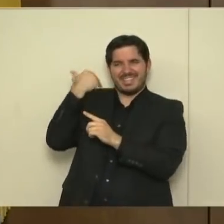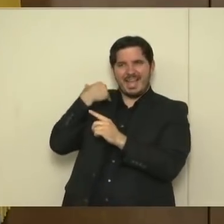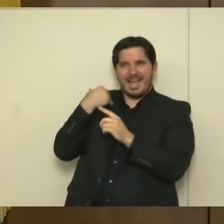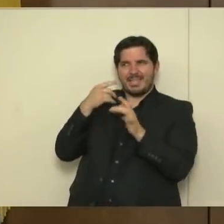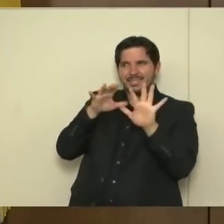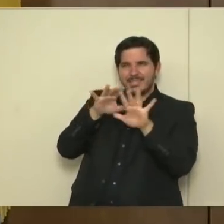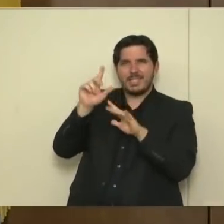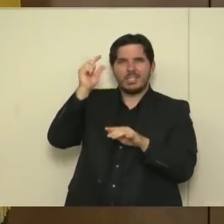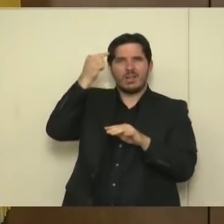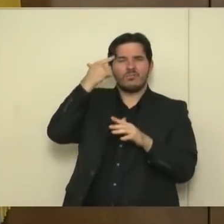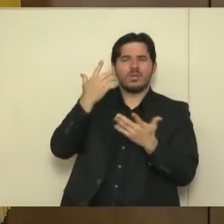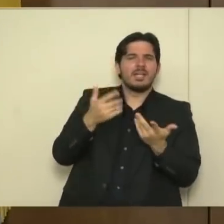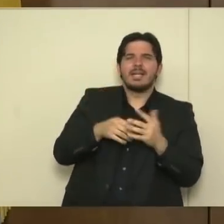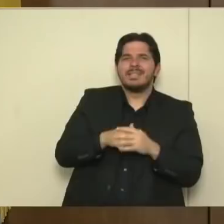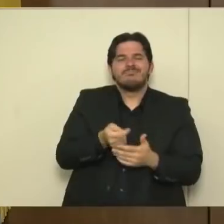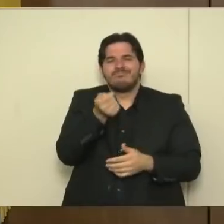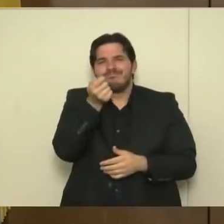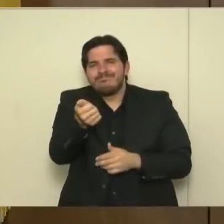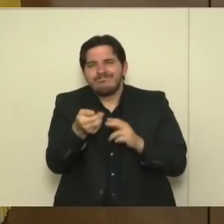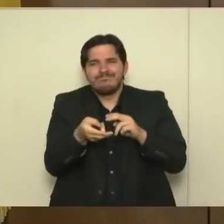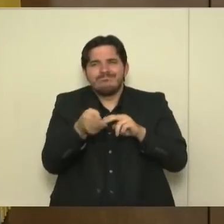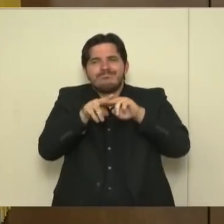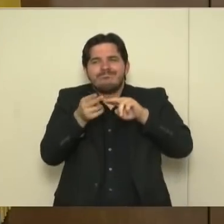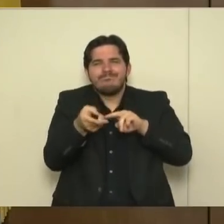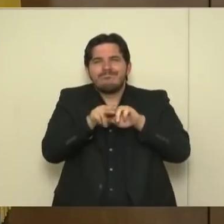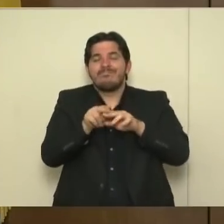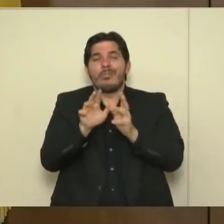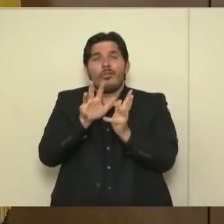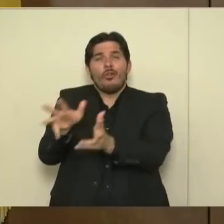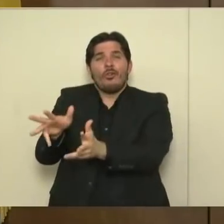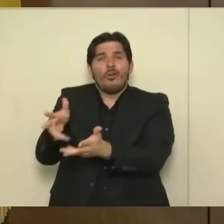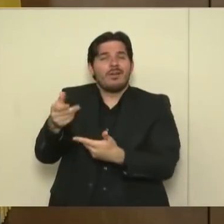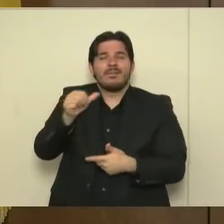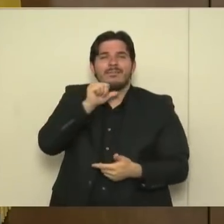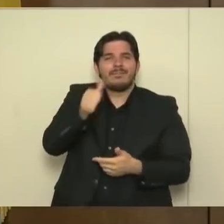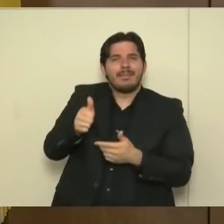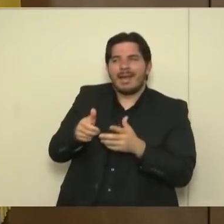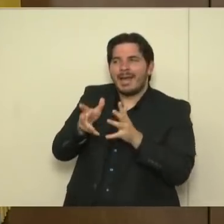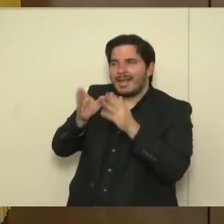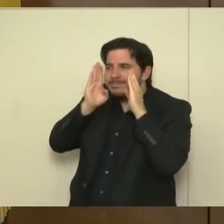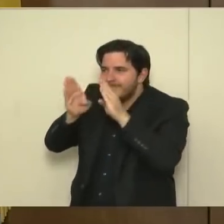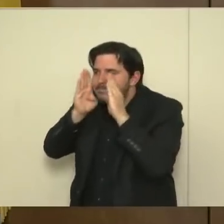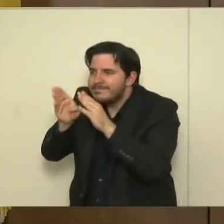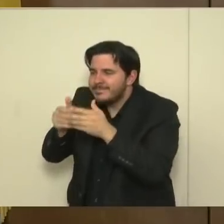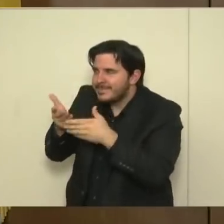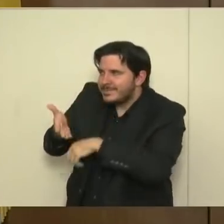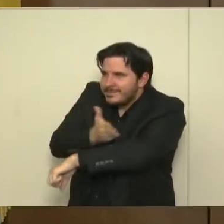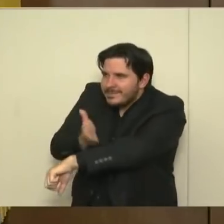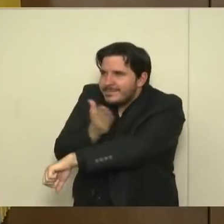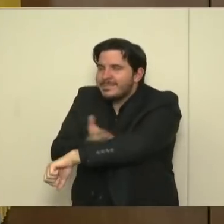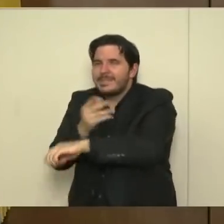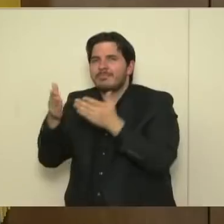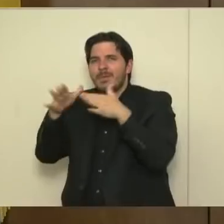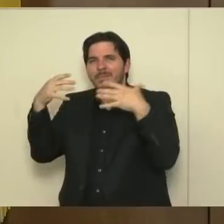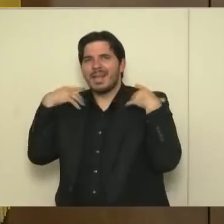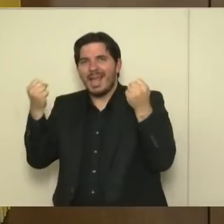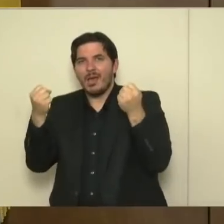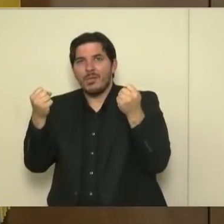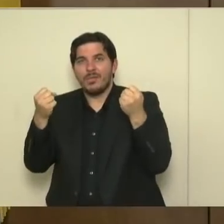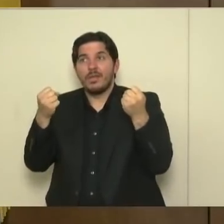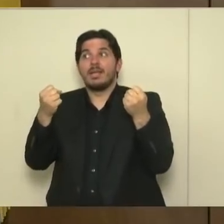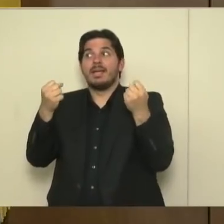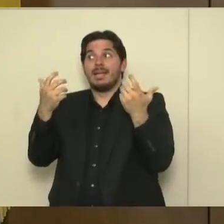very little enhancements or investments in our public health operations, and that proved, not just here, but in every state, to